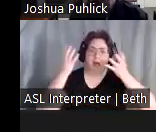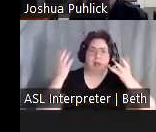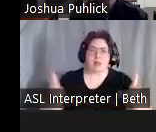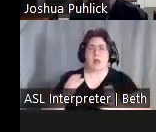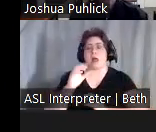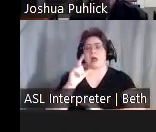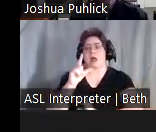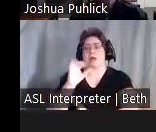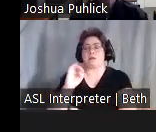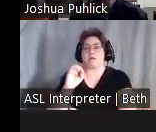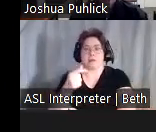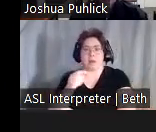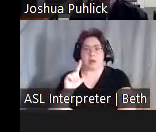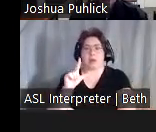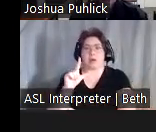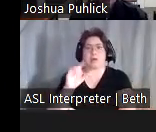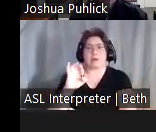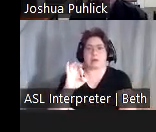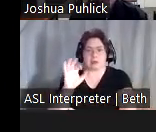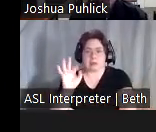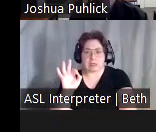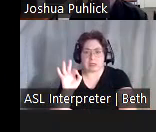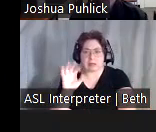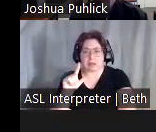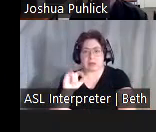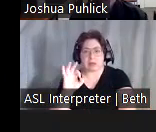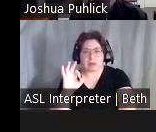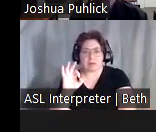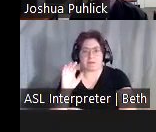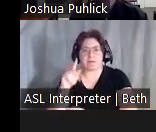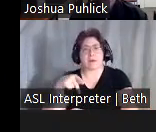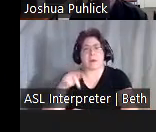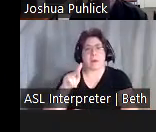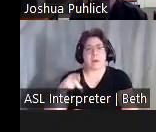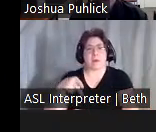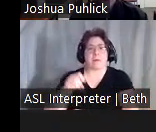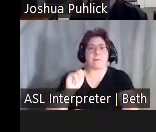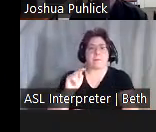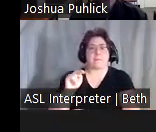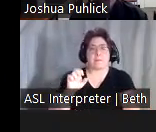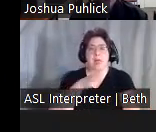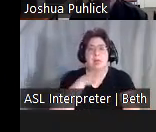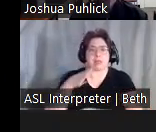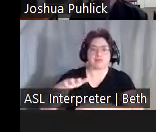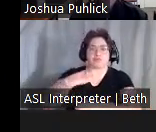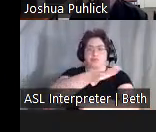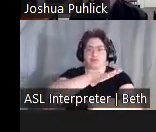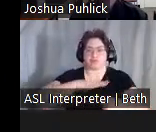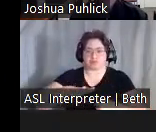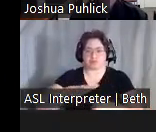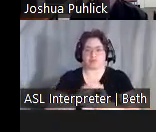are tracts of what is considered old growth longleaf pine